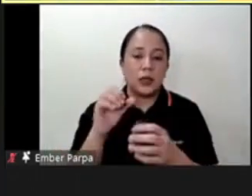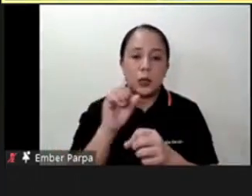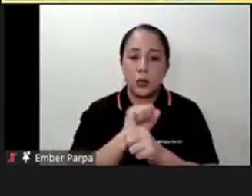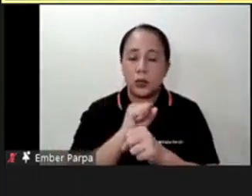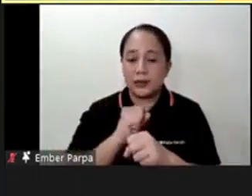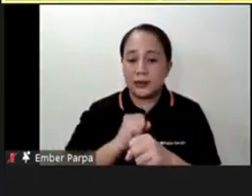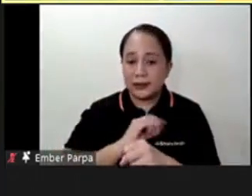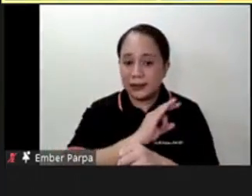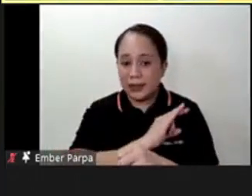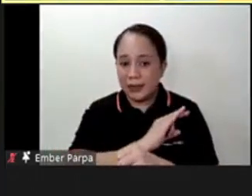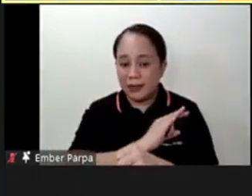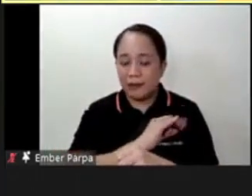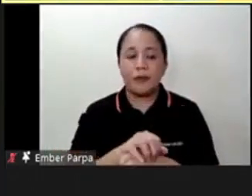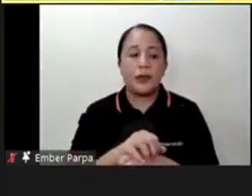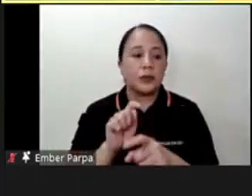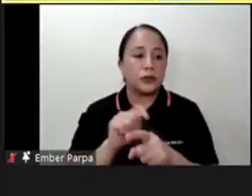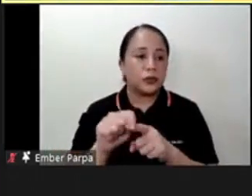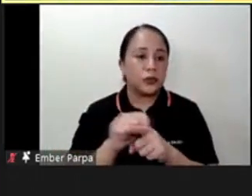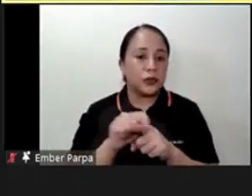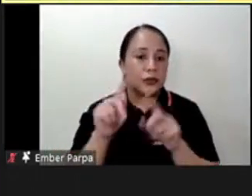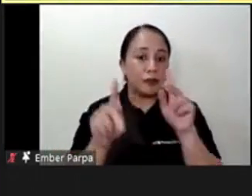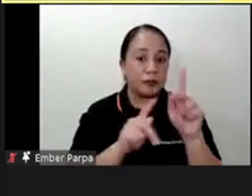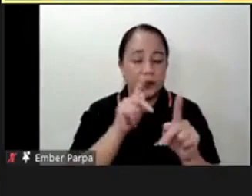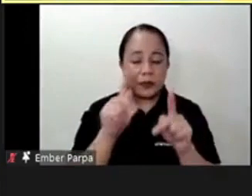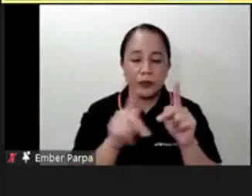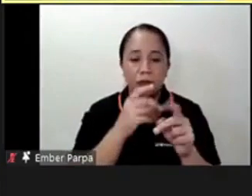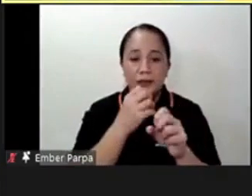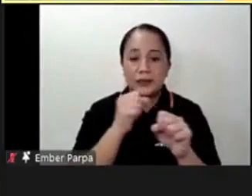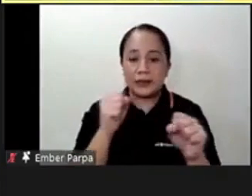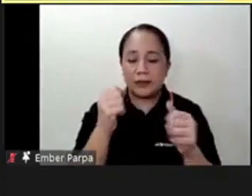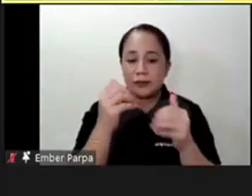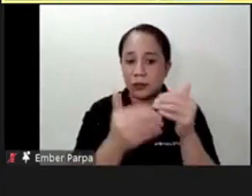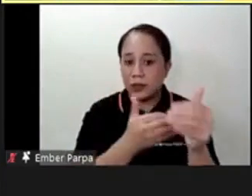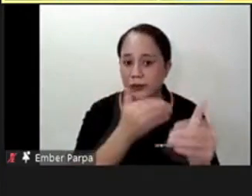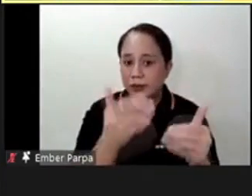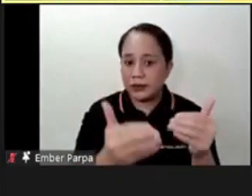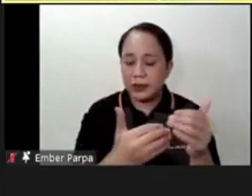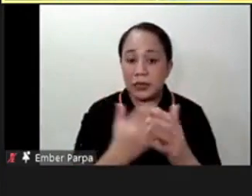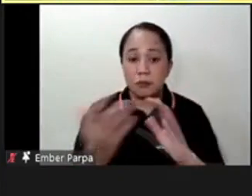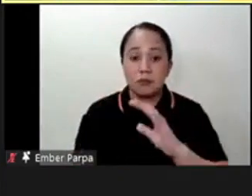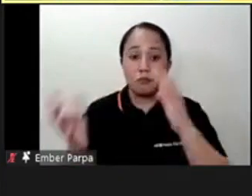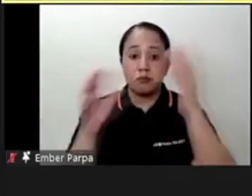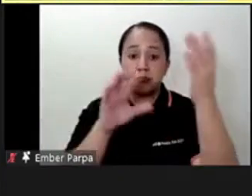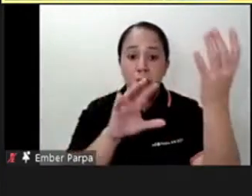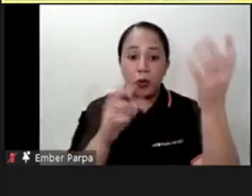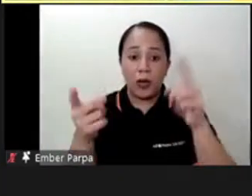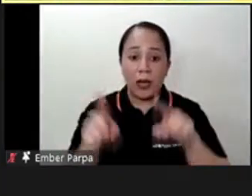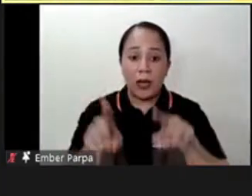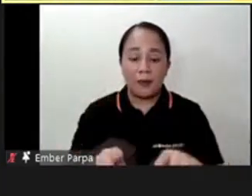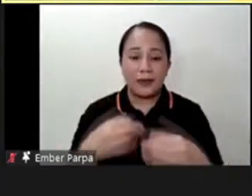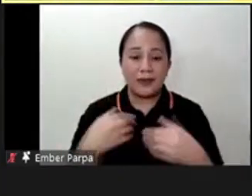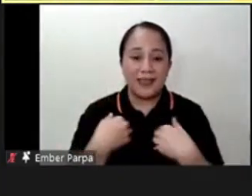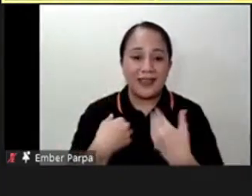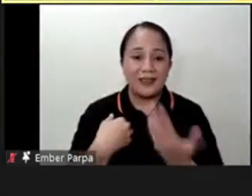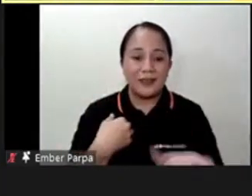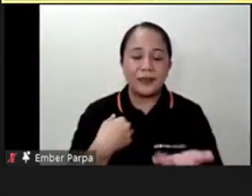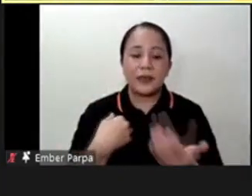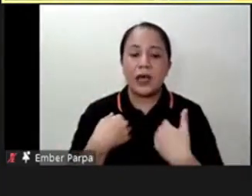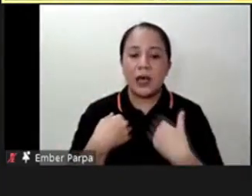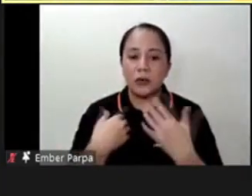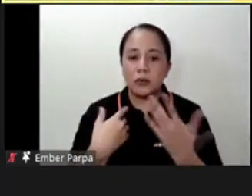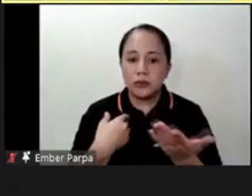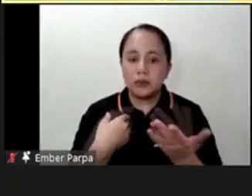course, training people on the safety protocols. Now, when a disaster hits, then now we come into the phase